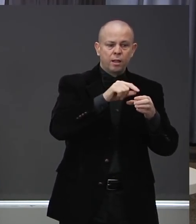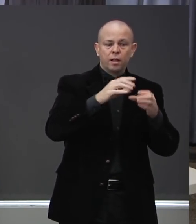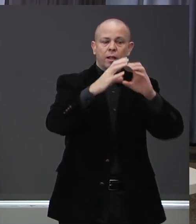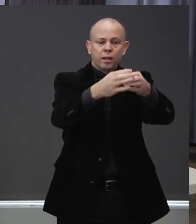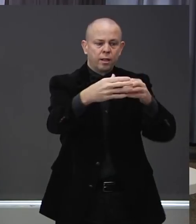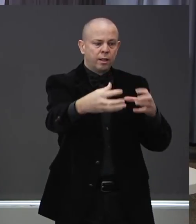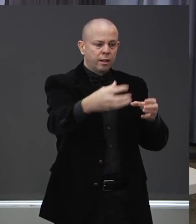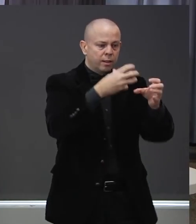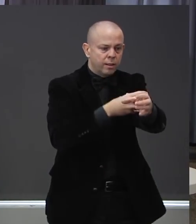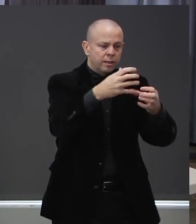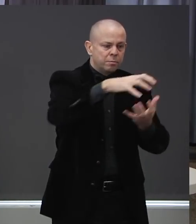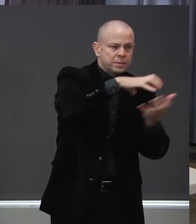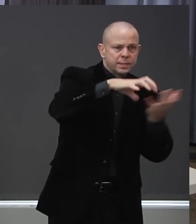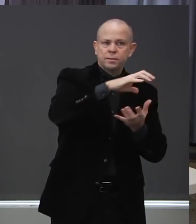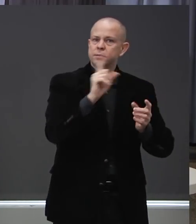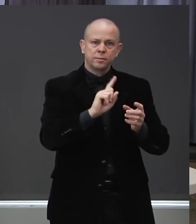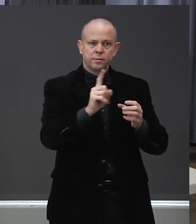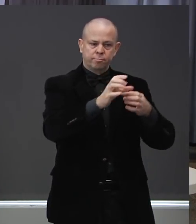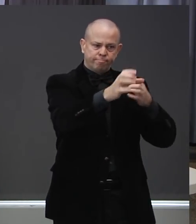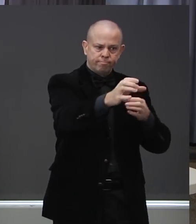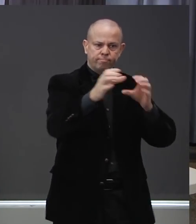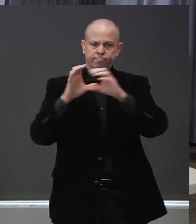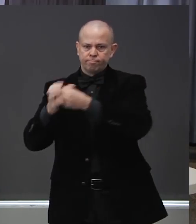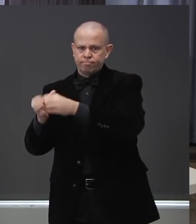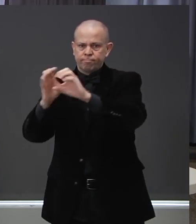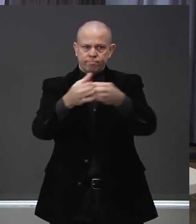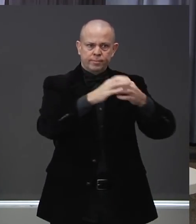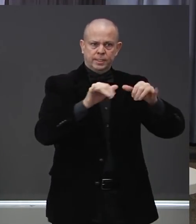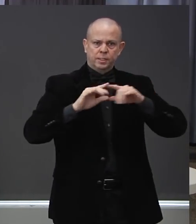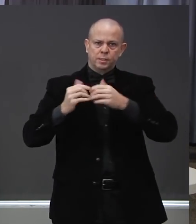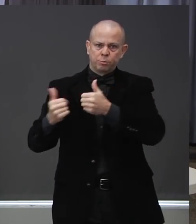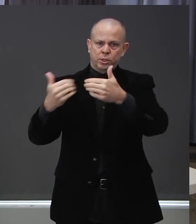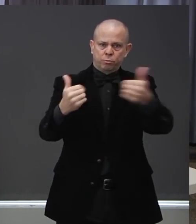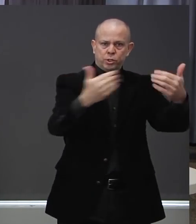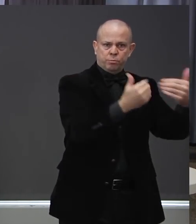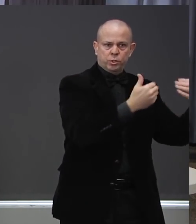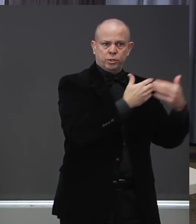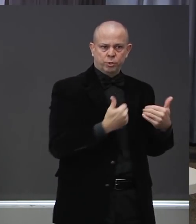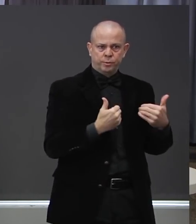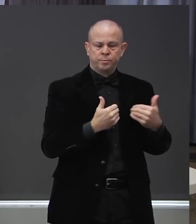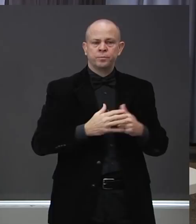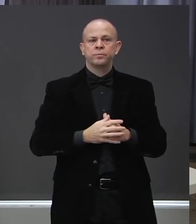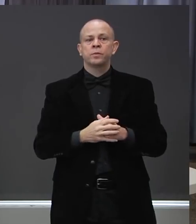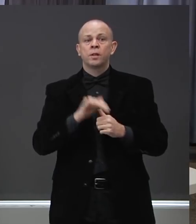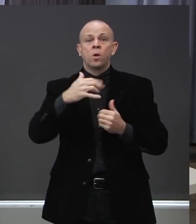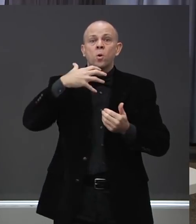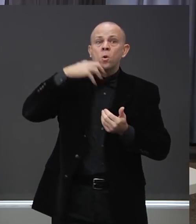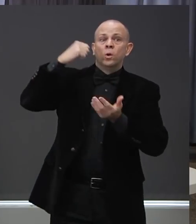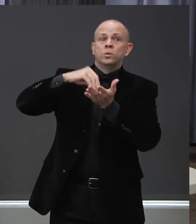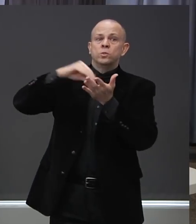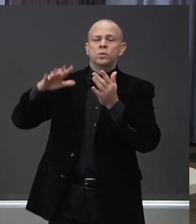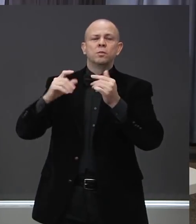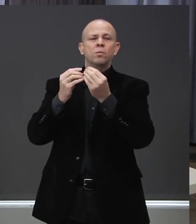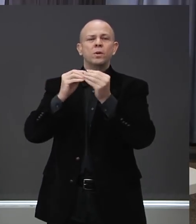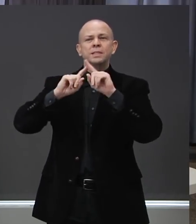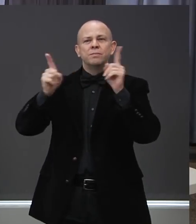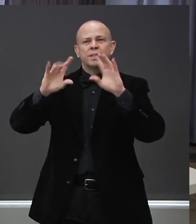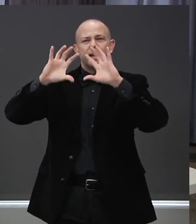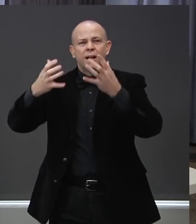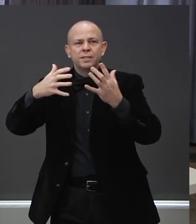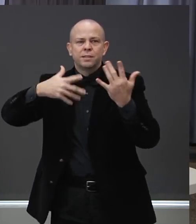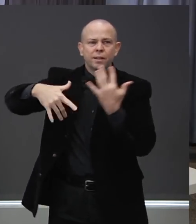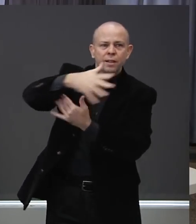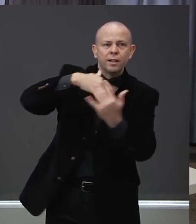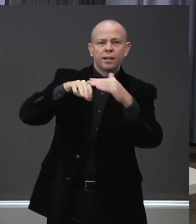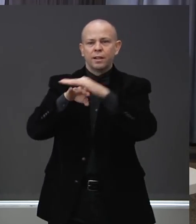curriculum, so in-person instruction for these students carries lower risk than for older students, who have more individualized daily schedules that